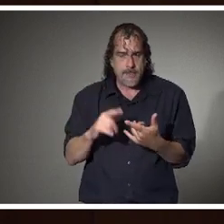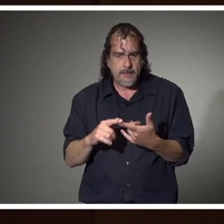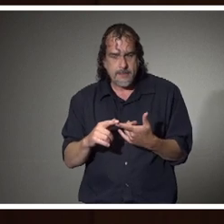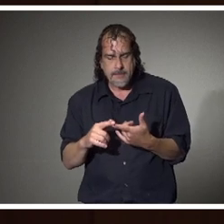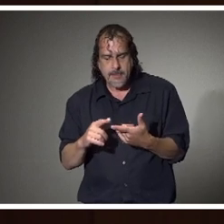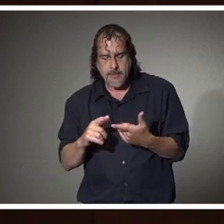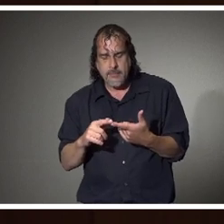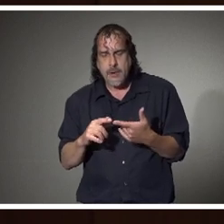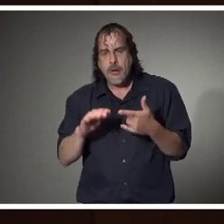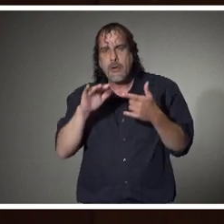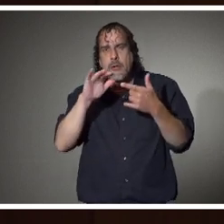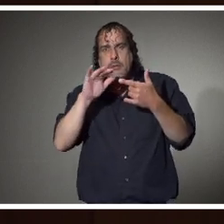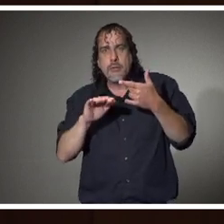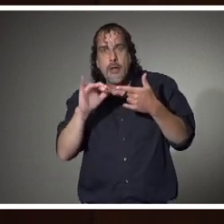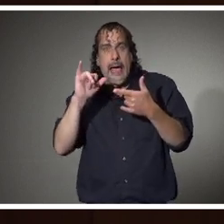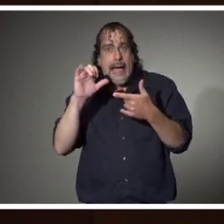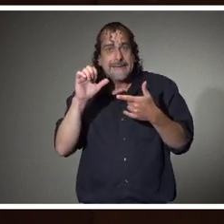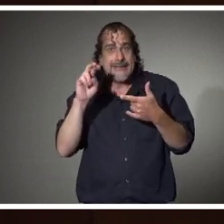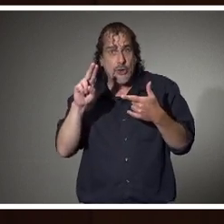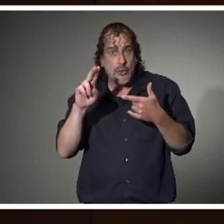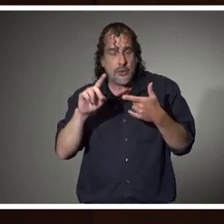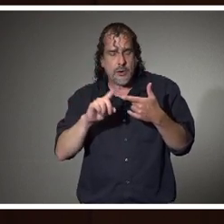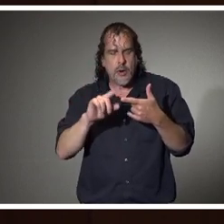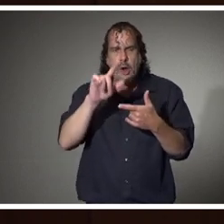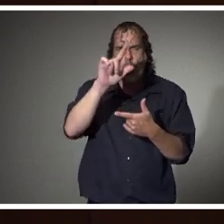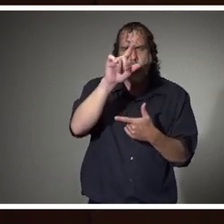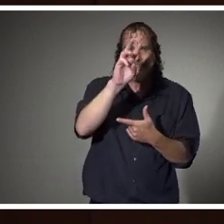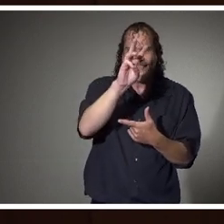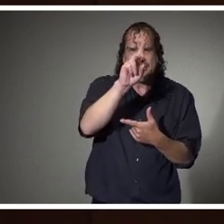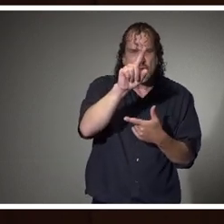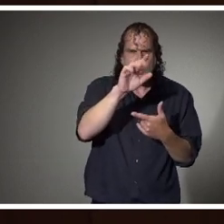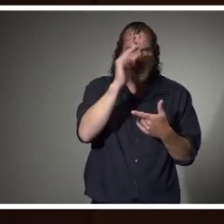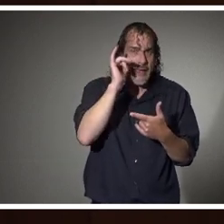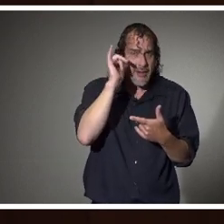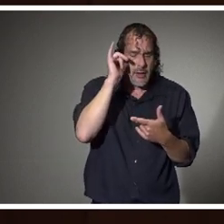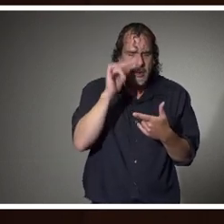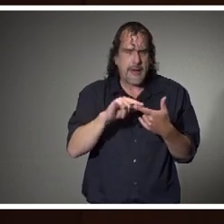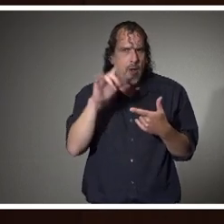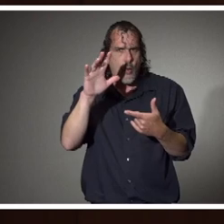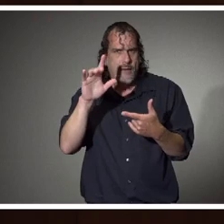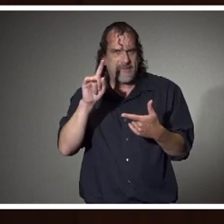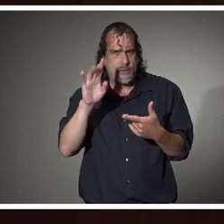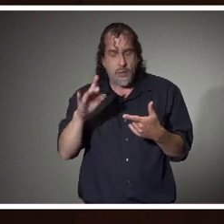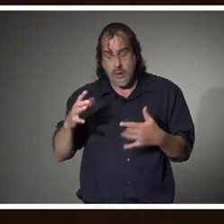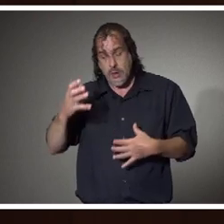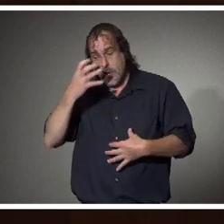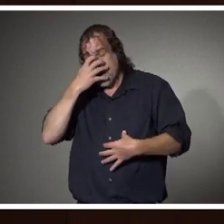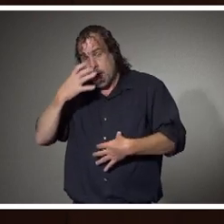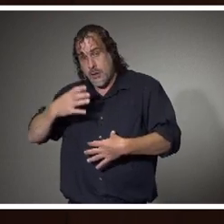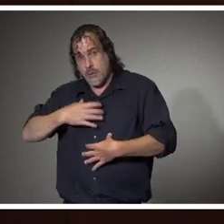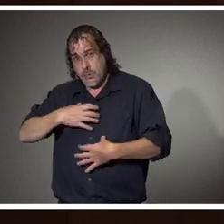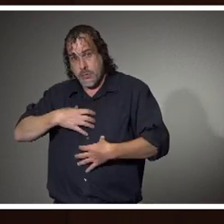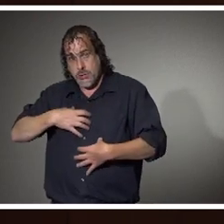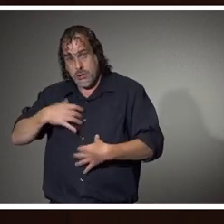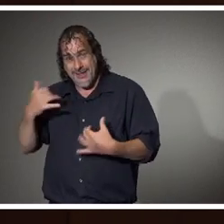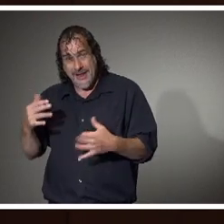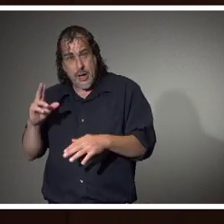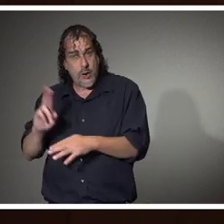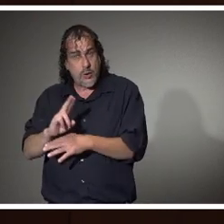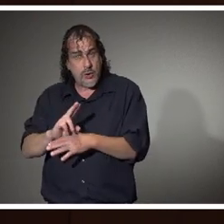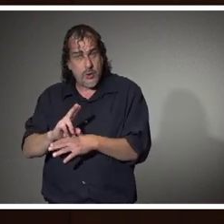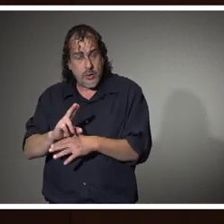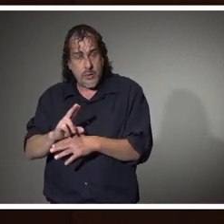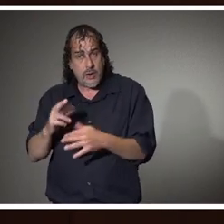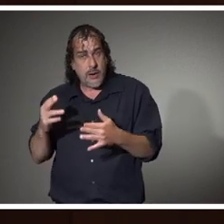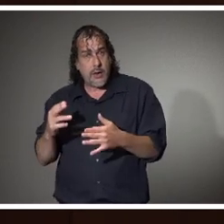modest decline in ICU utilization from 162 to 151, and mechanical ventilation, or the ventilators, from